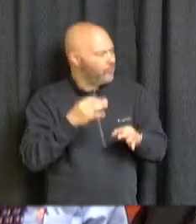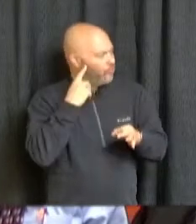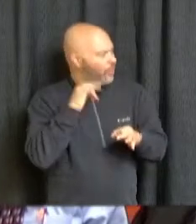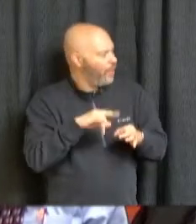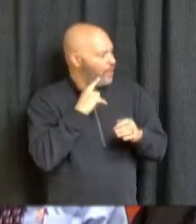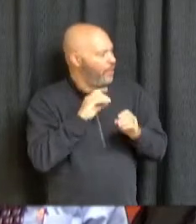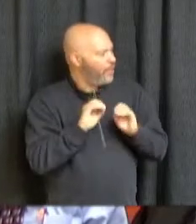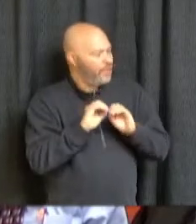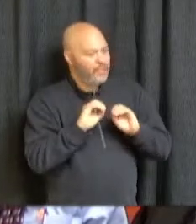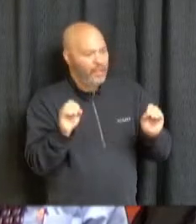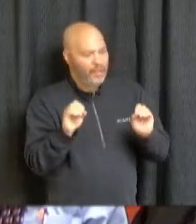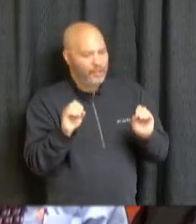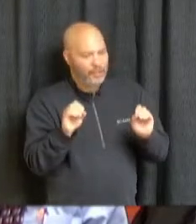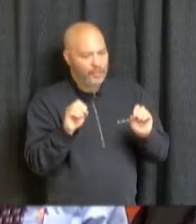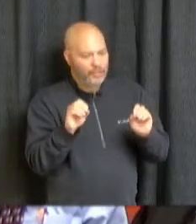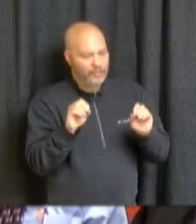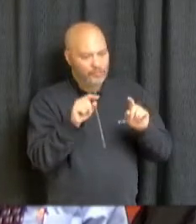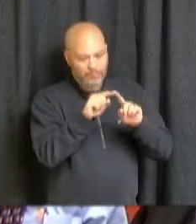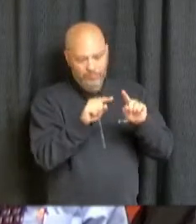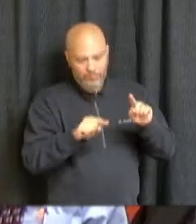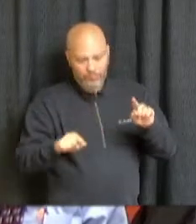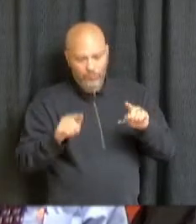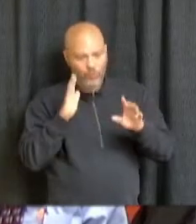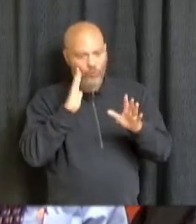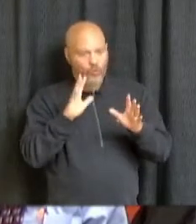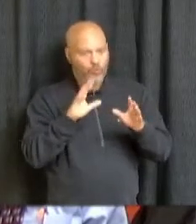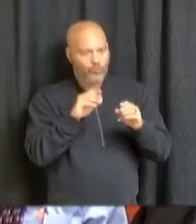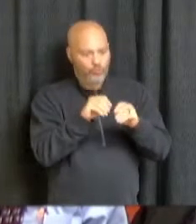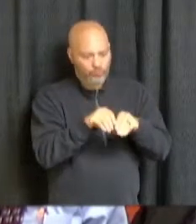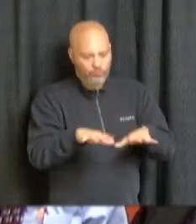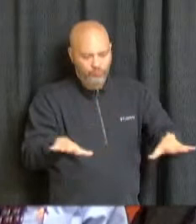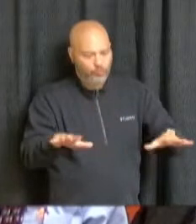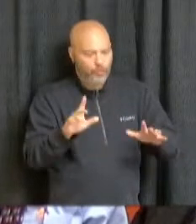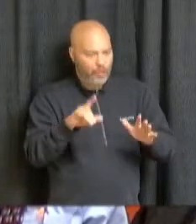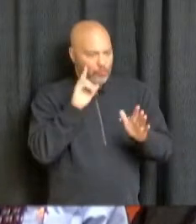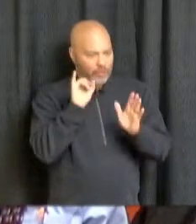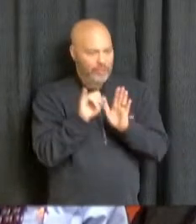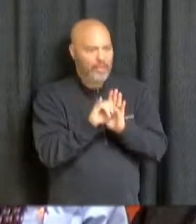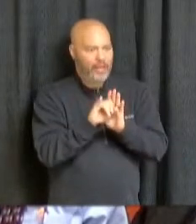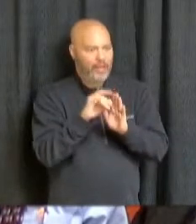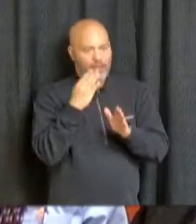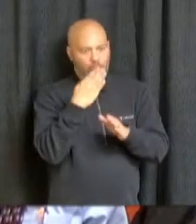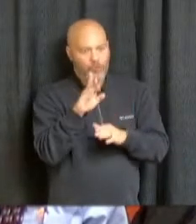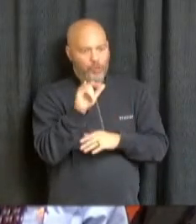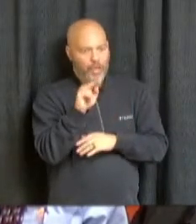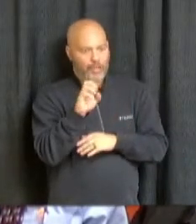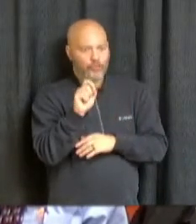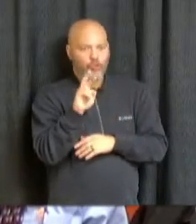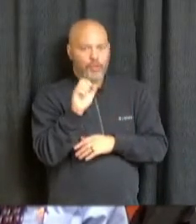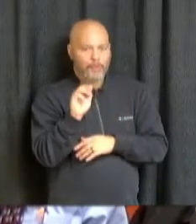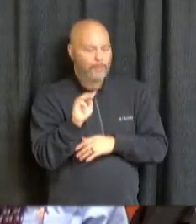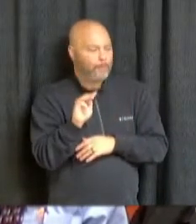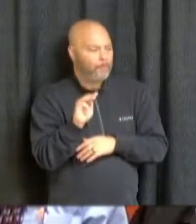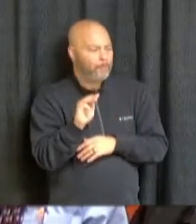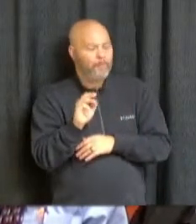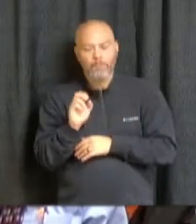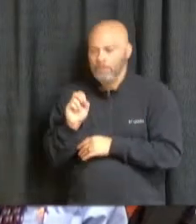was nothing downstream which would drain across this property that was identified as a blue line stream.